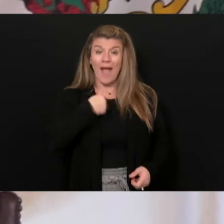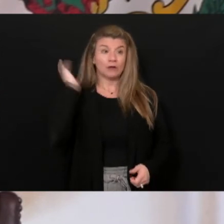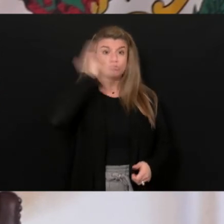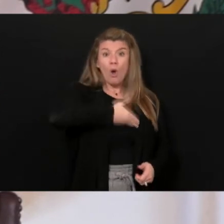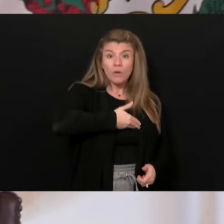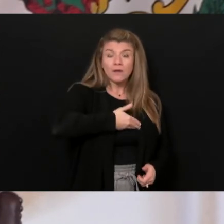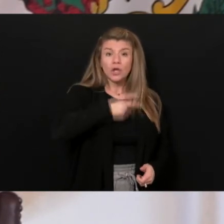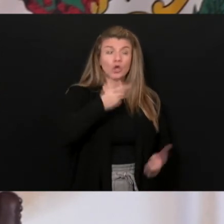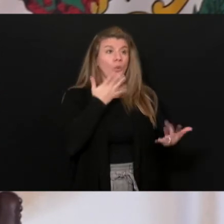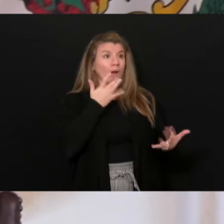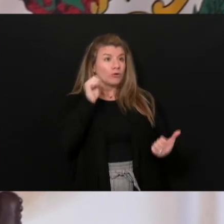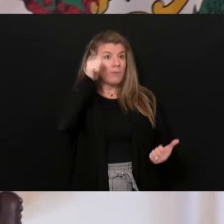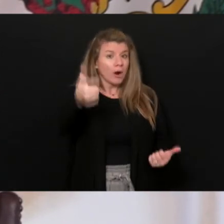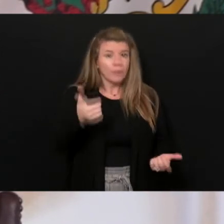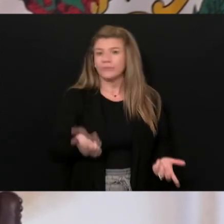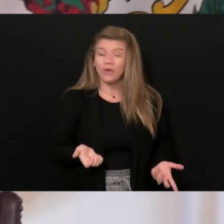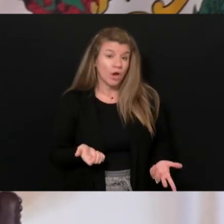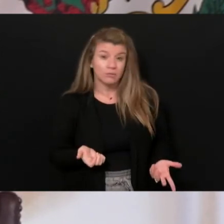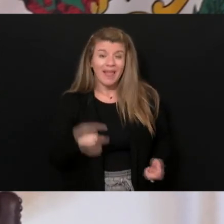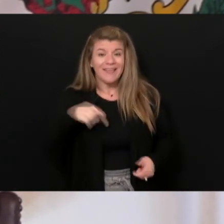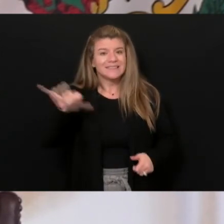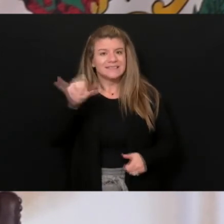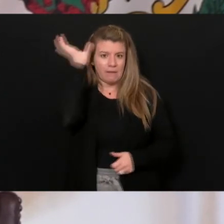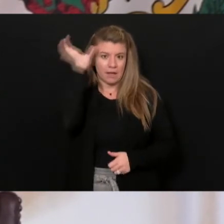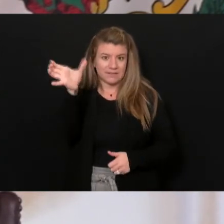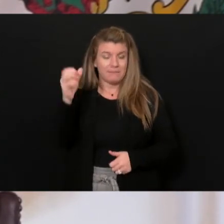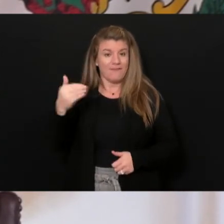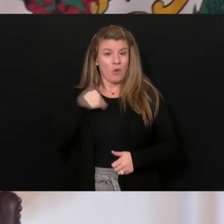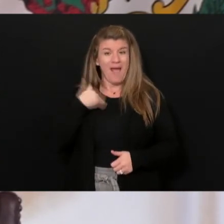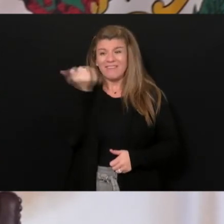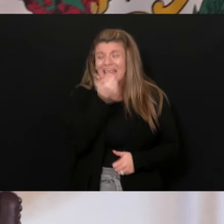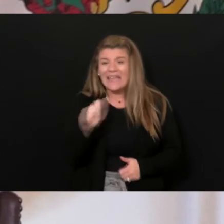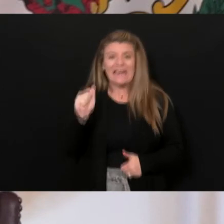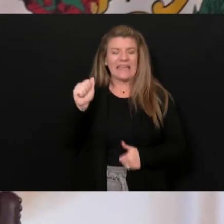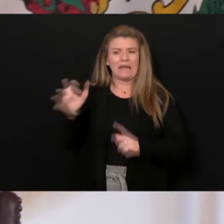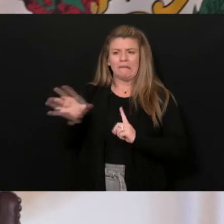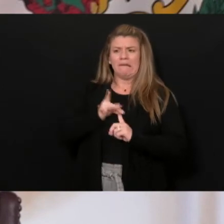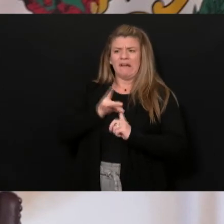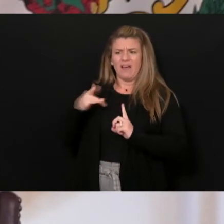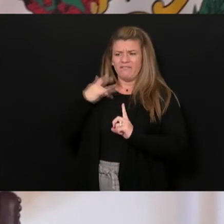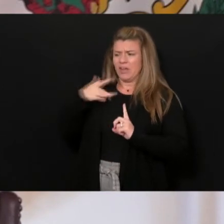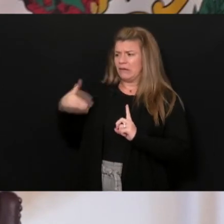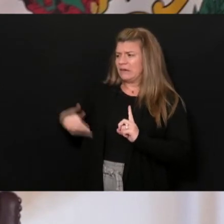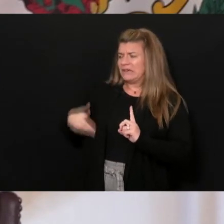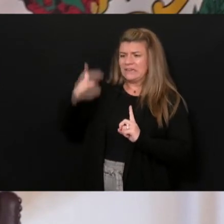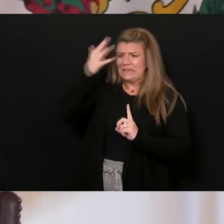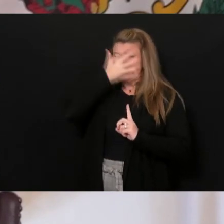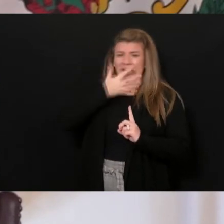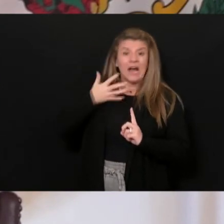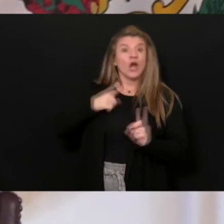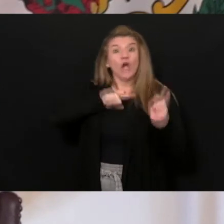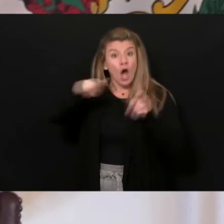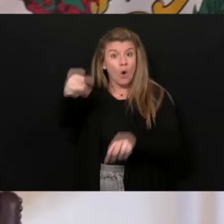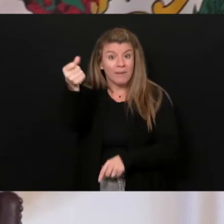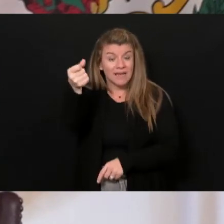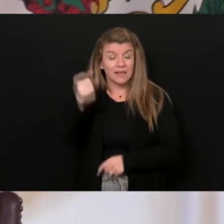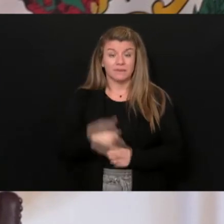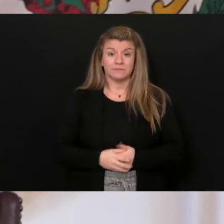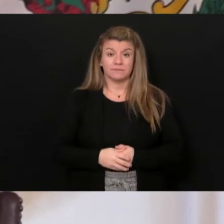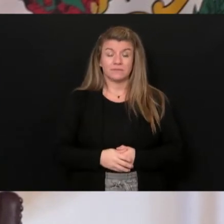and you can't do it if you're having this. So remember that. And Kenny, as far